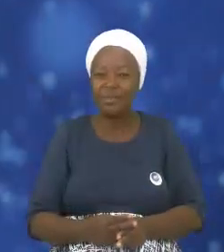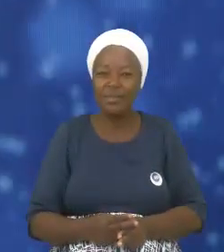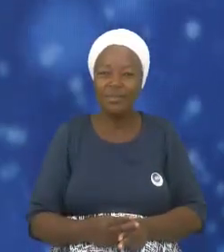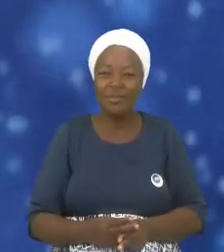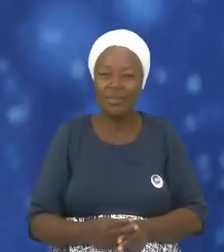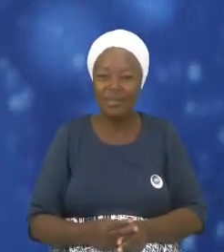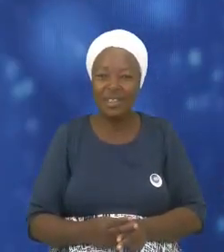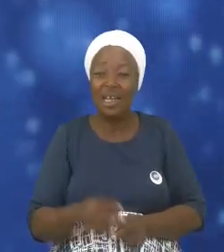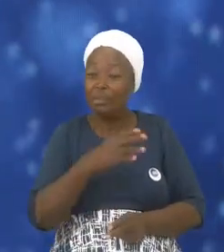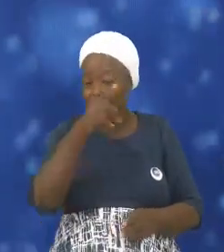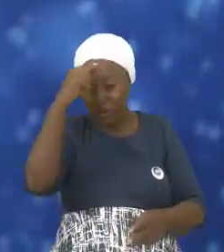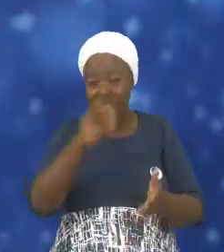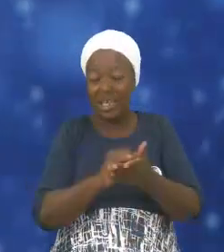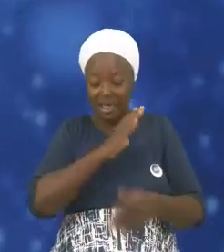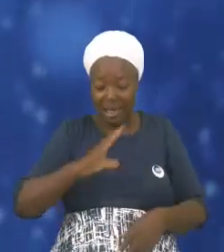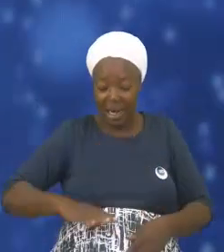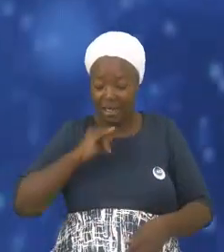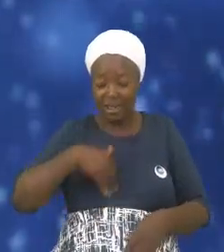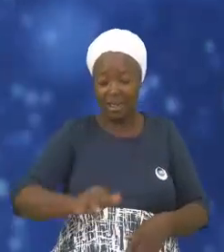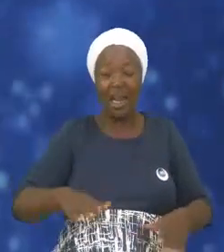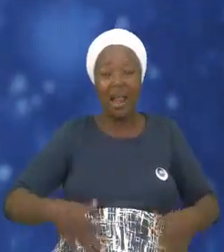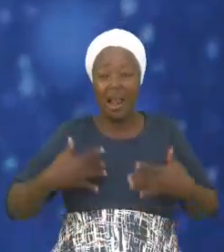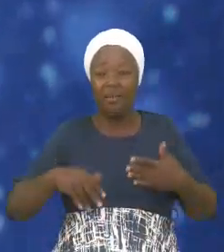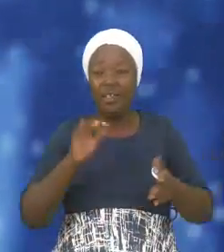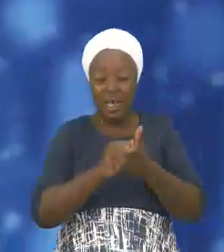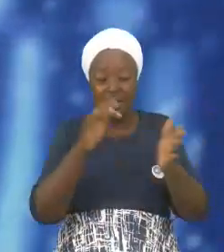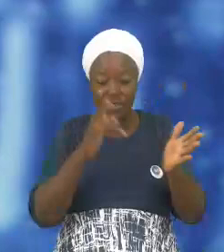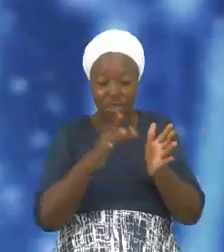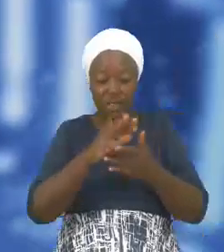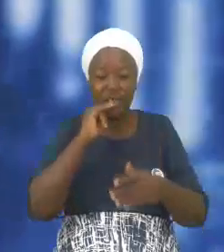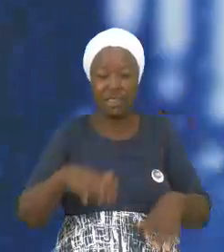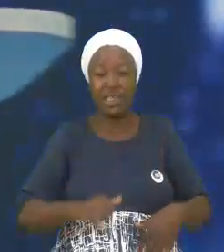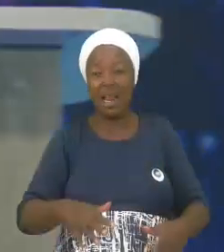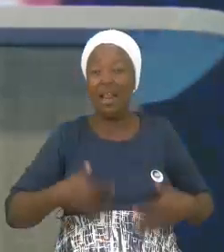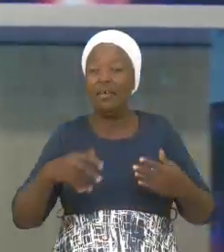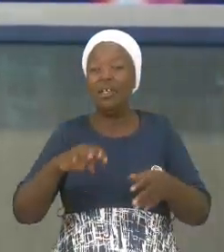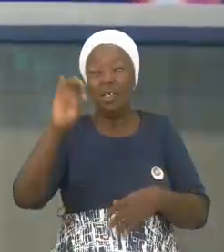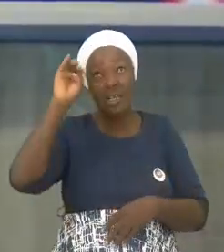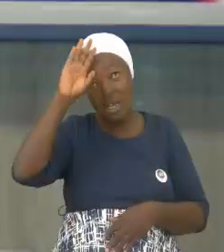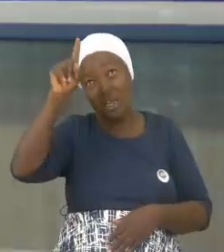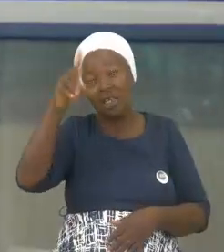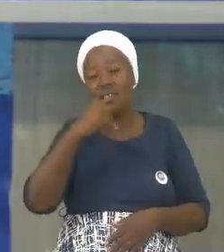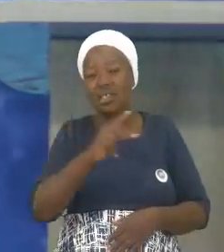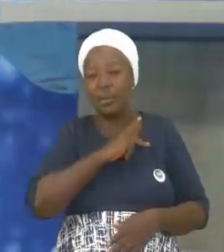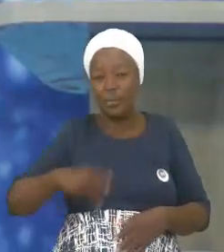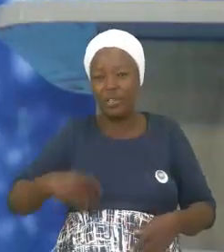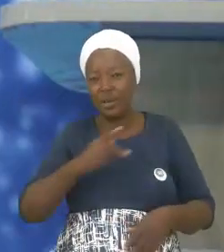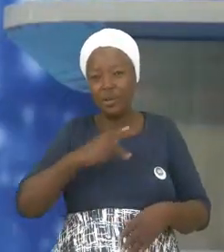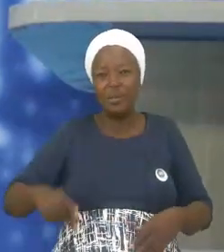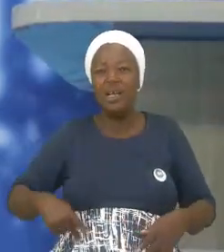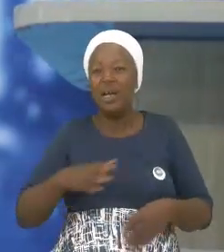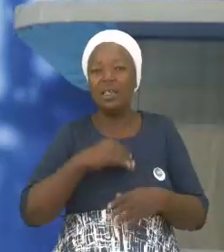Christ is still alive. That Jesus is still alive. He's the Prince of Peace. In Isaiah